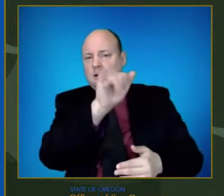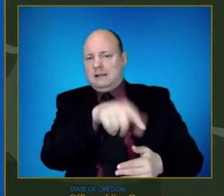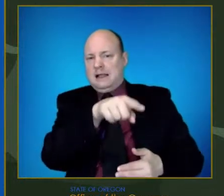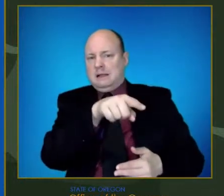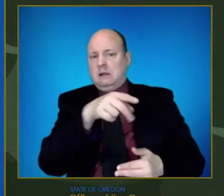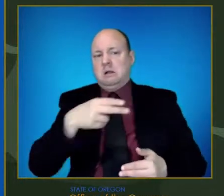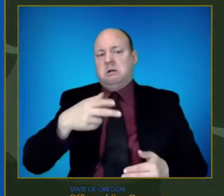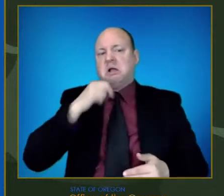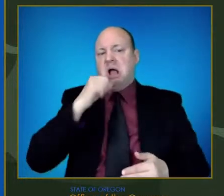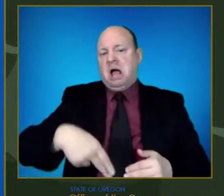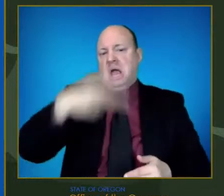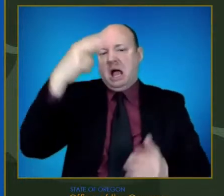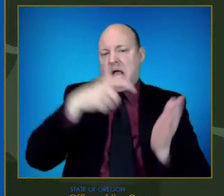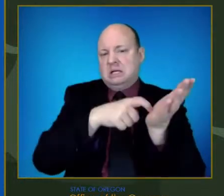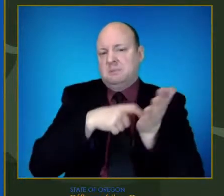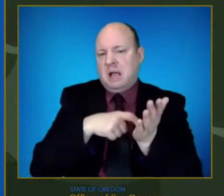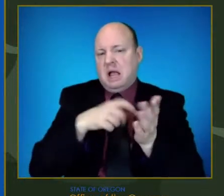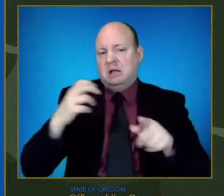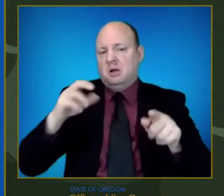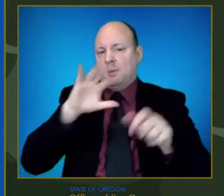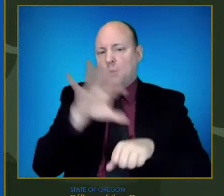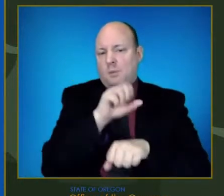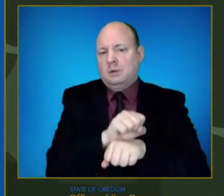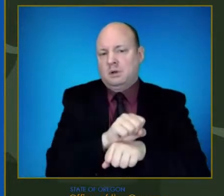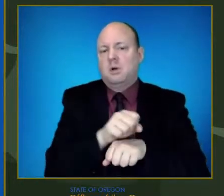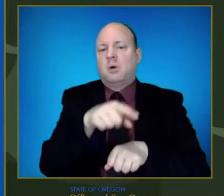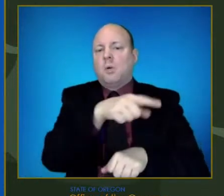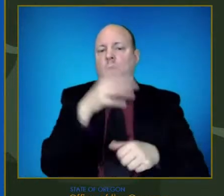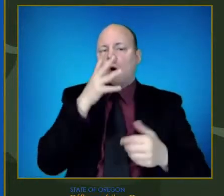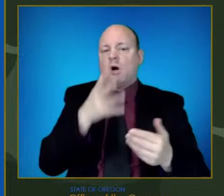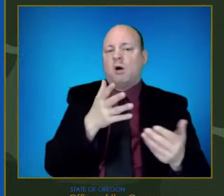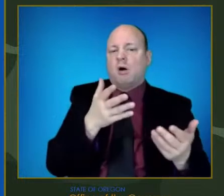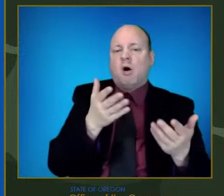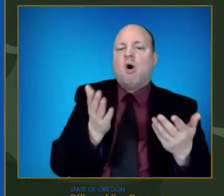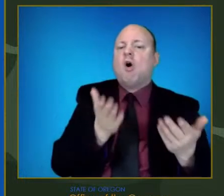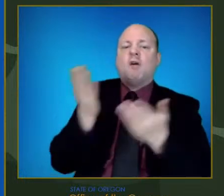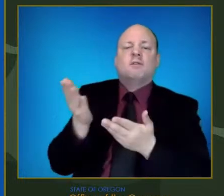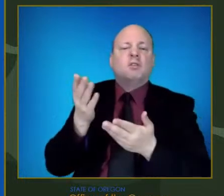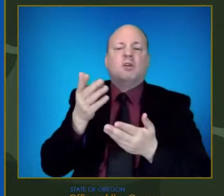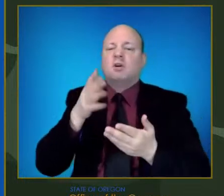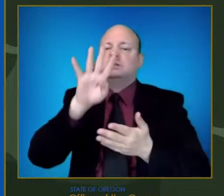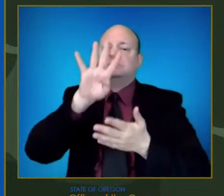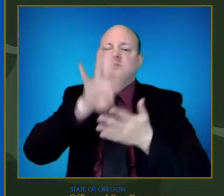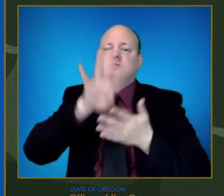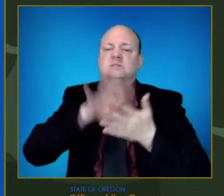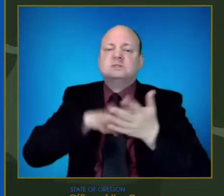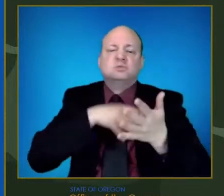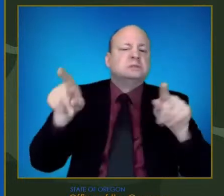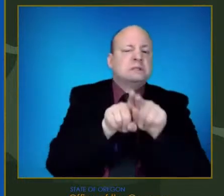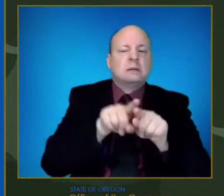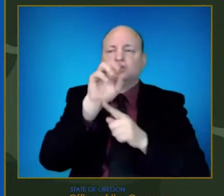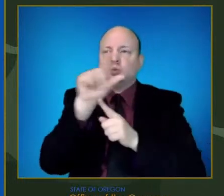less. And so I would suggest they go back to the same scheduling tools that they used. In the